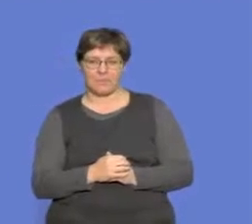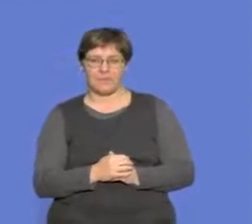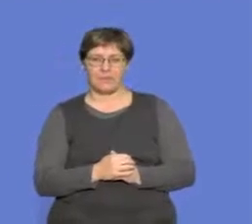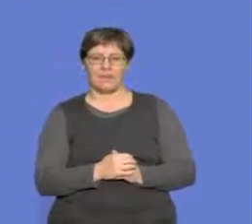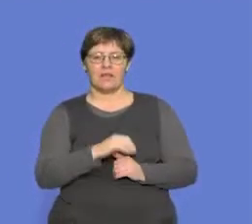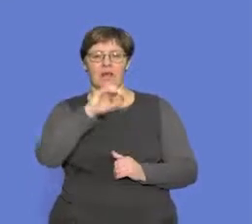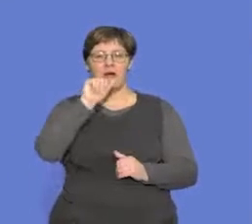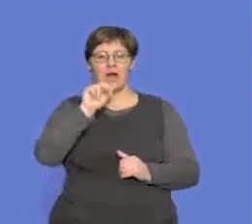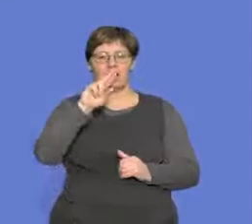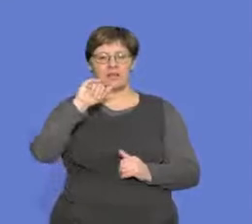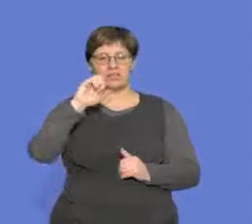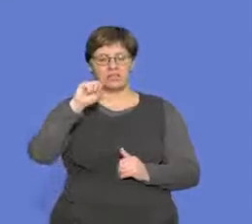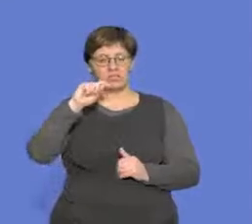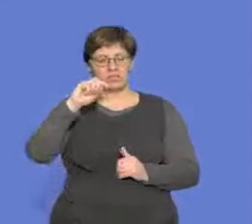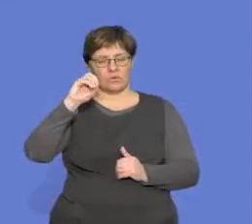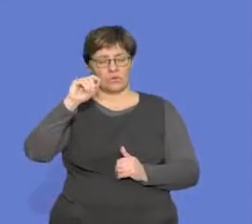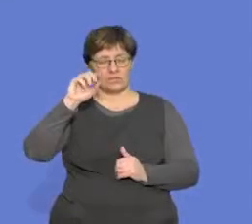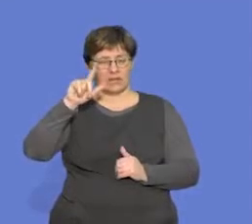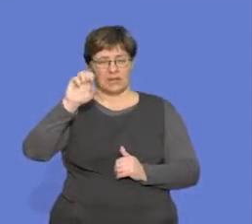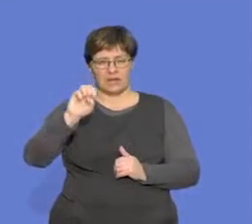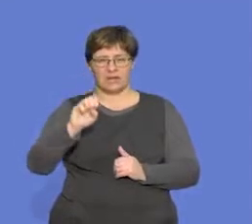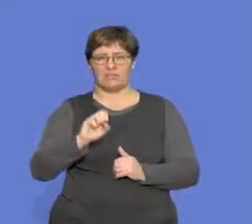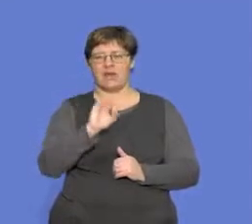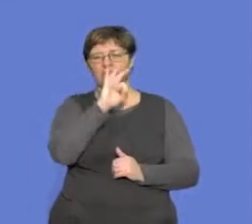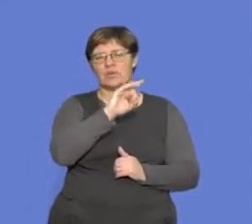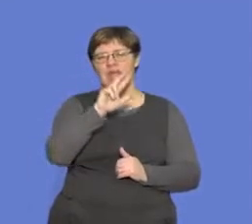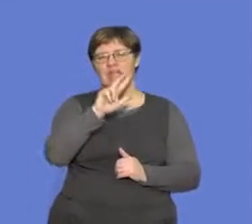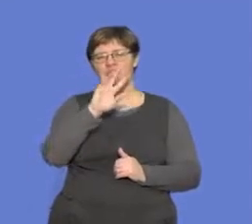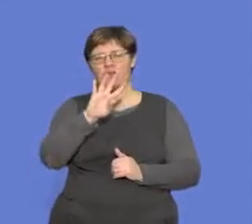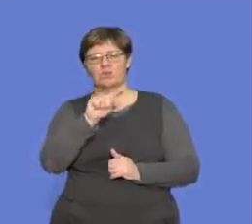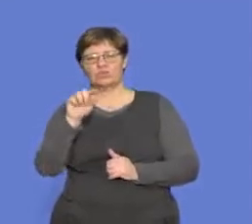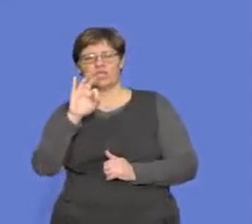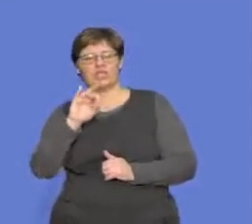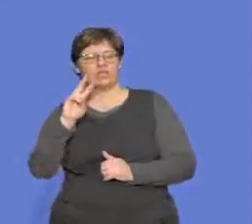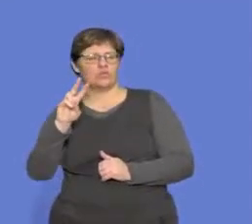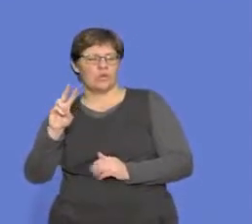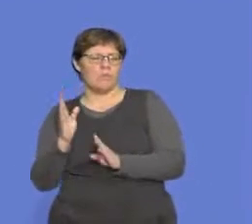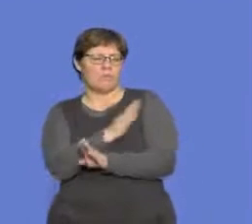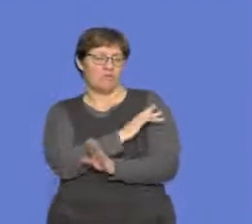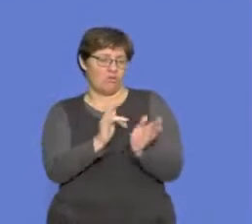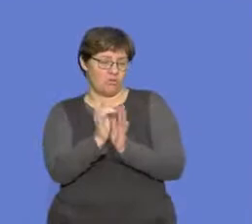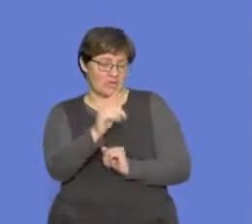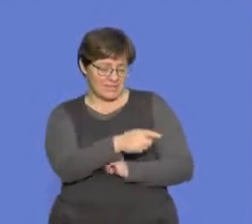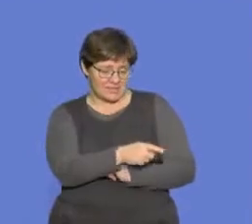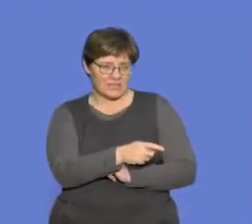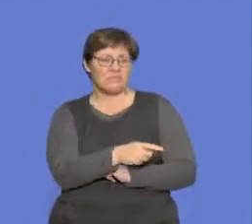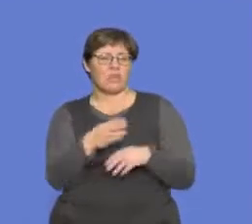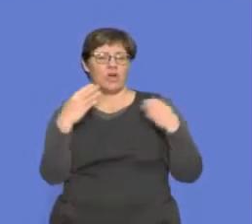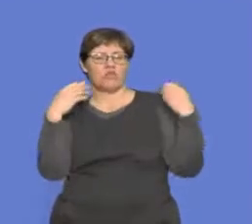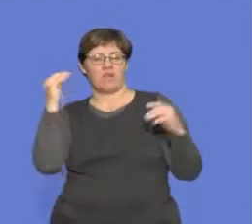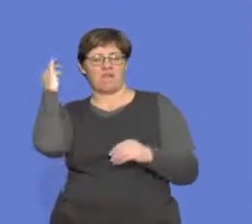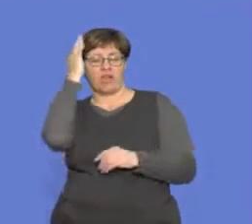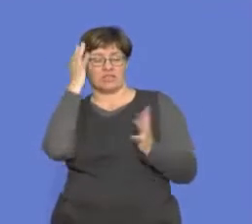So Aristotle, in between 384 and 322 BC, he was a Greek